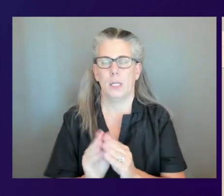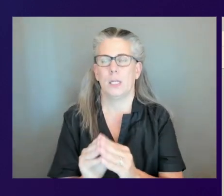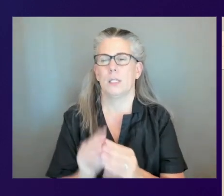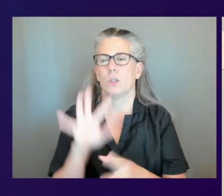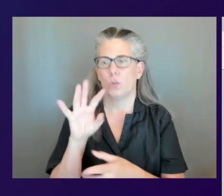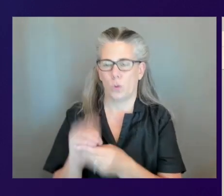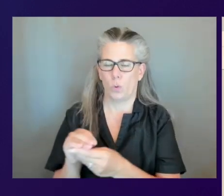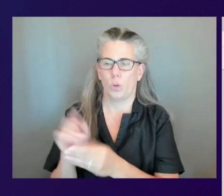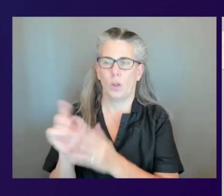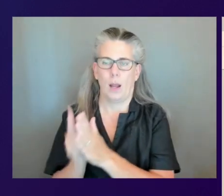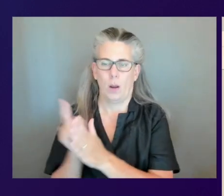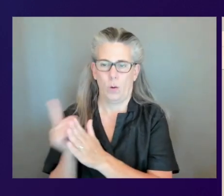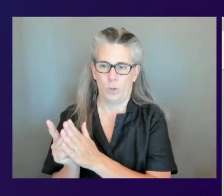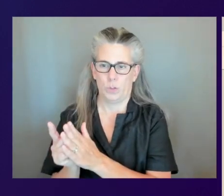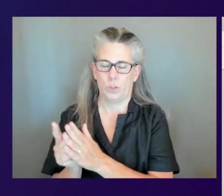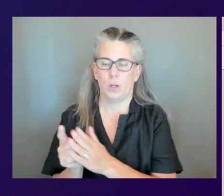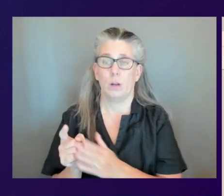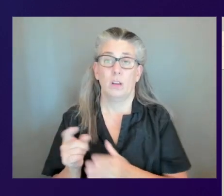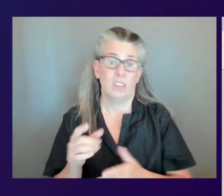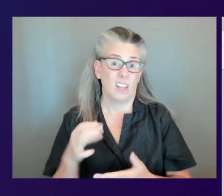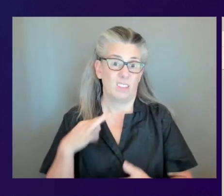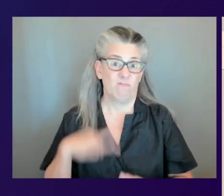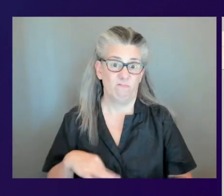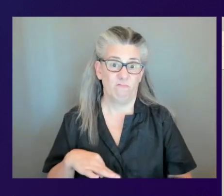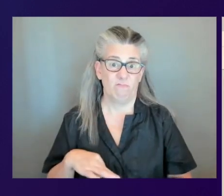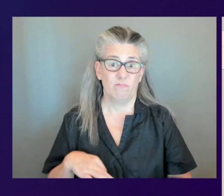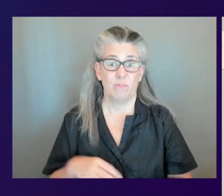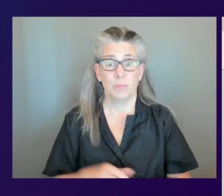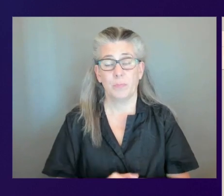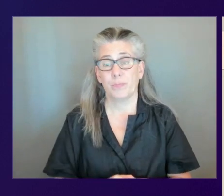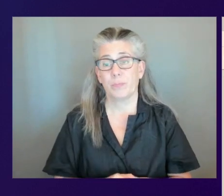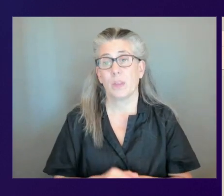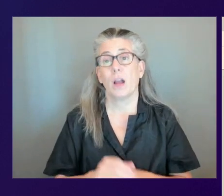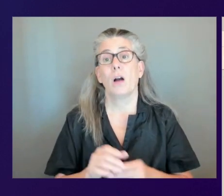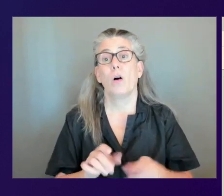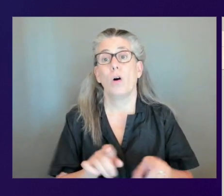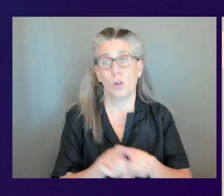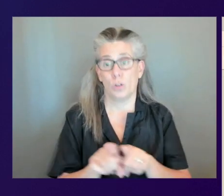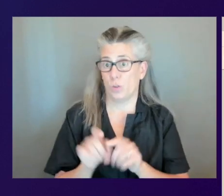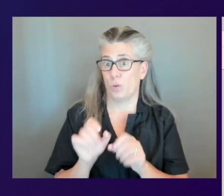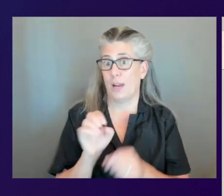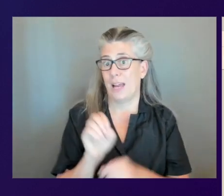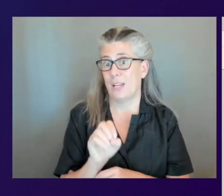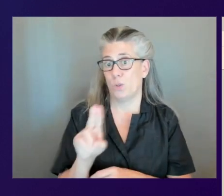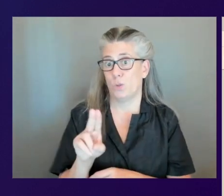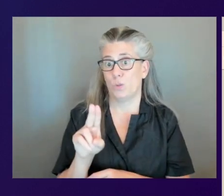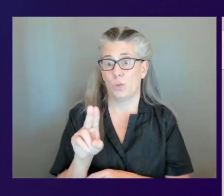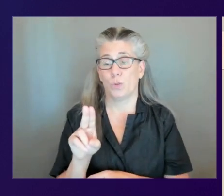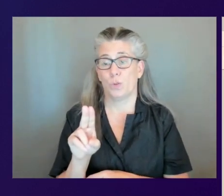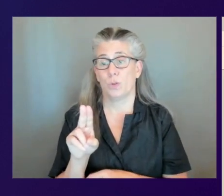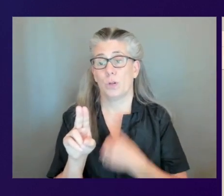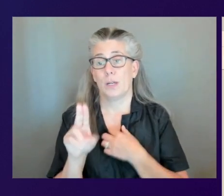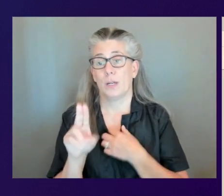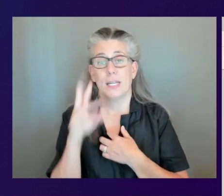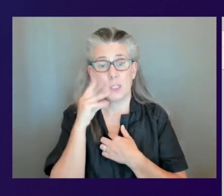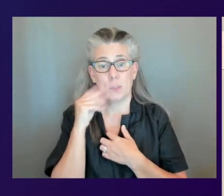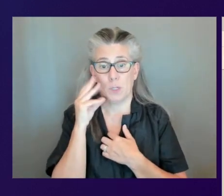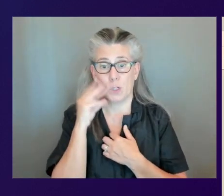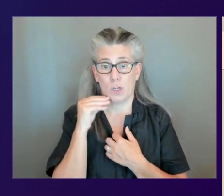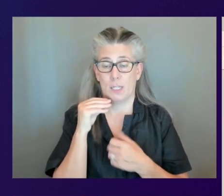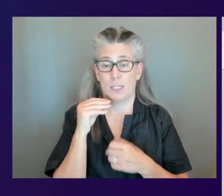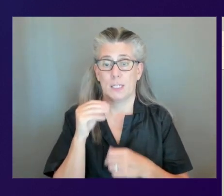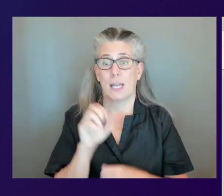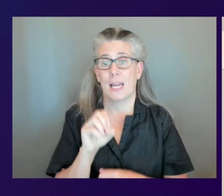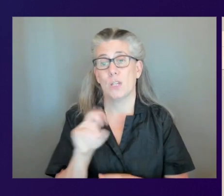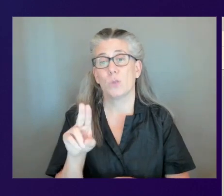And that's, that's helpful. That's great. Where things get cool is where you can see the end user experience reviews. And so here you're